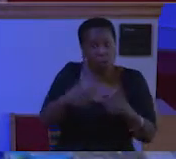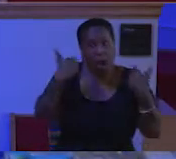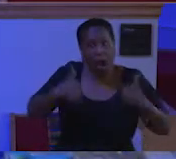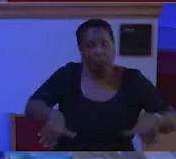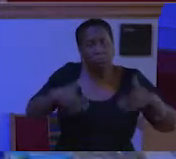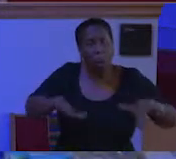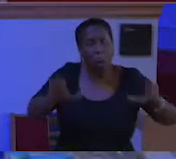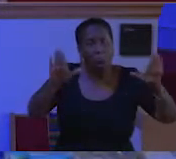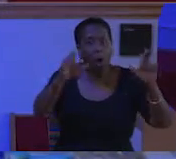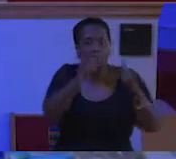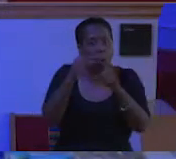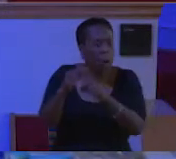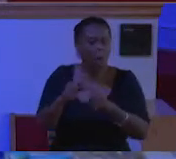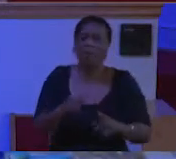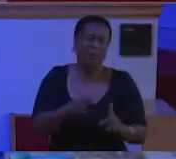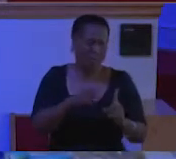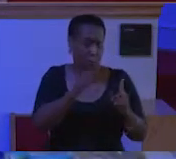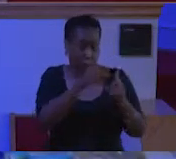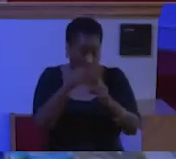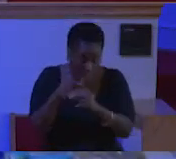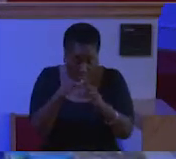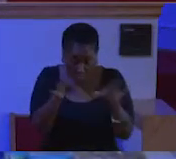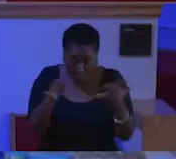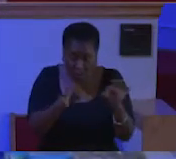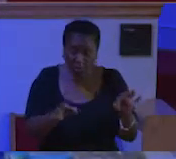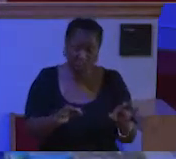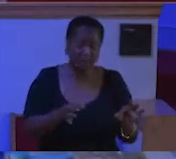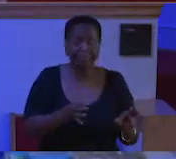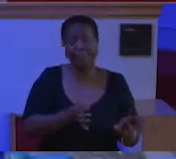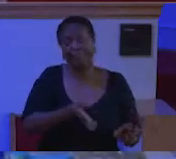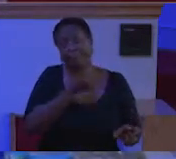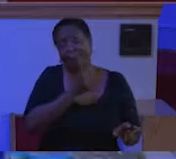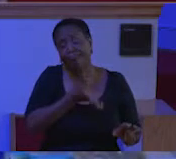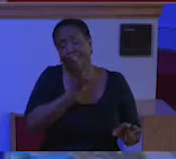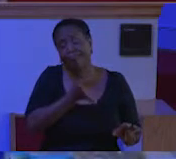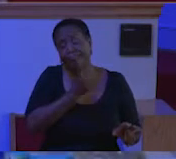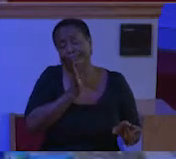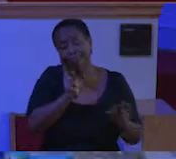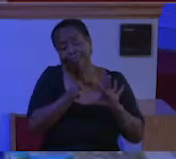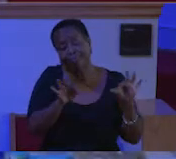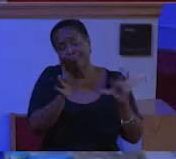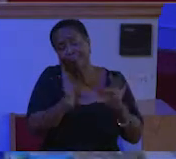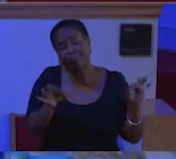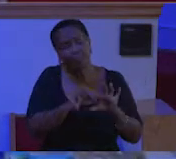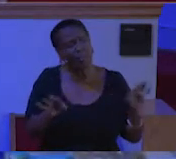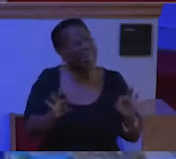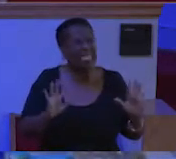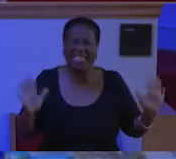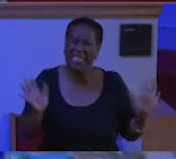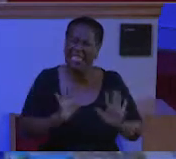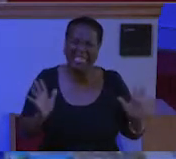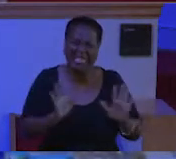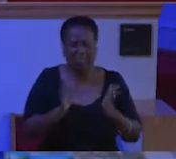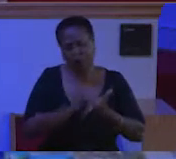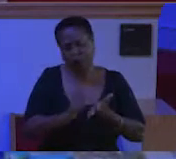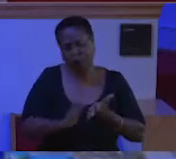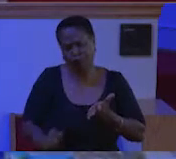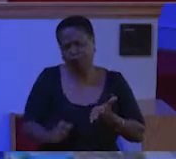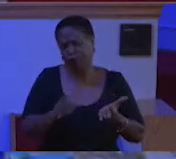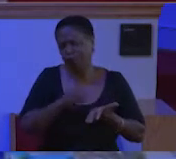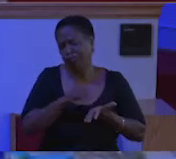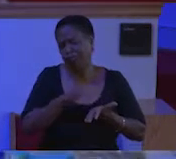just literary diamonds and gems that have been etched into the script